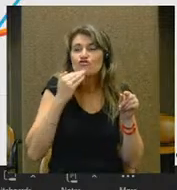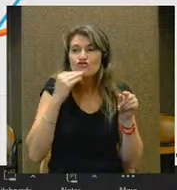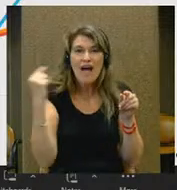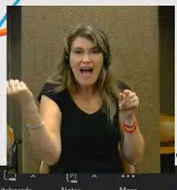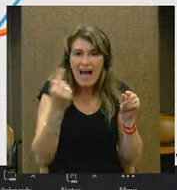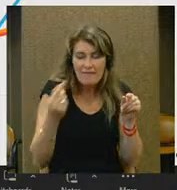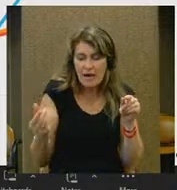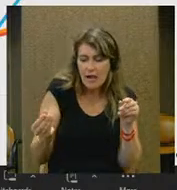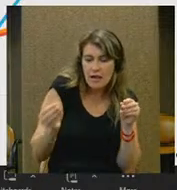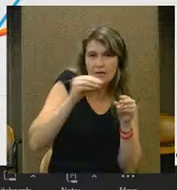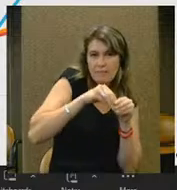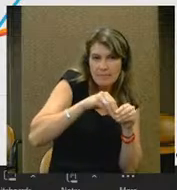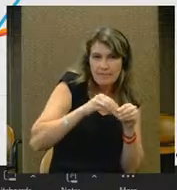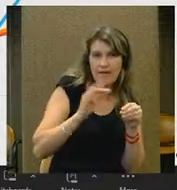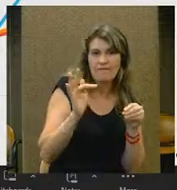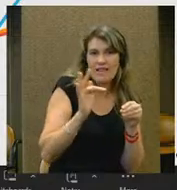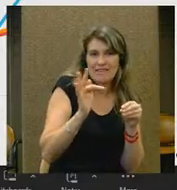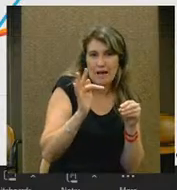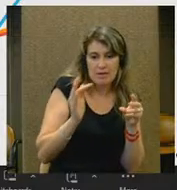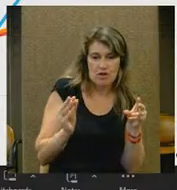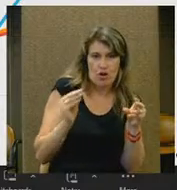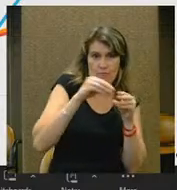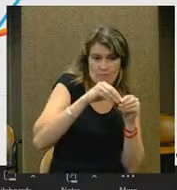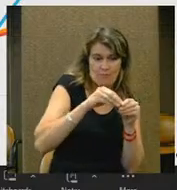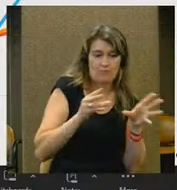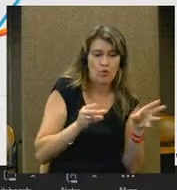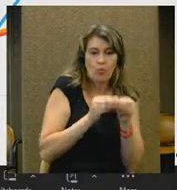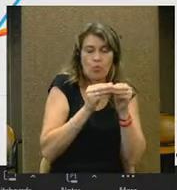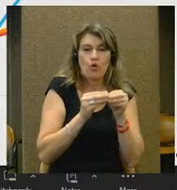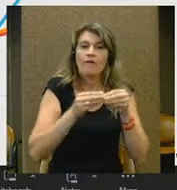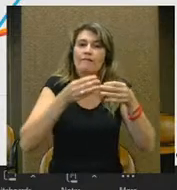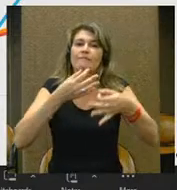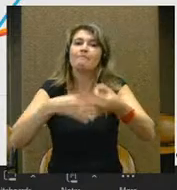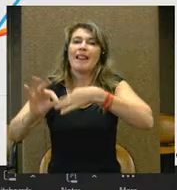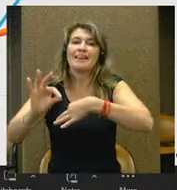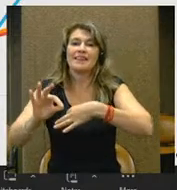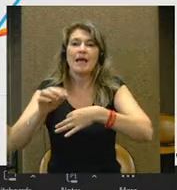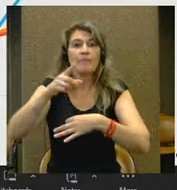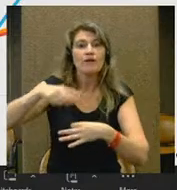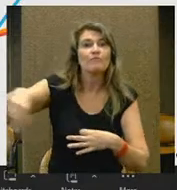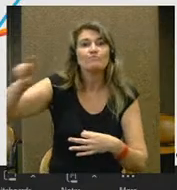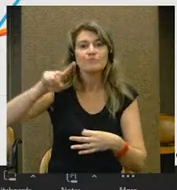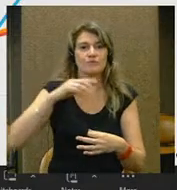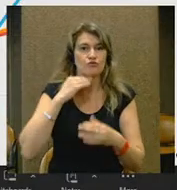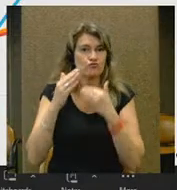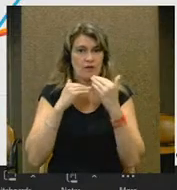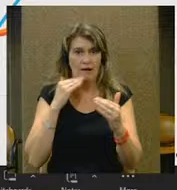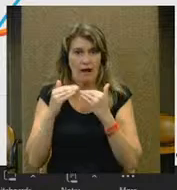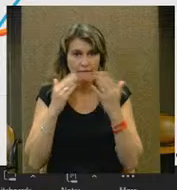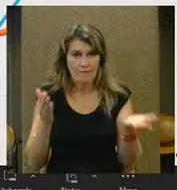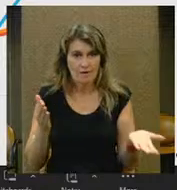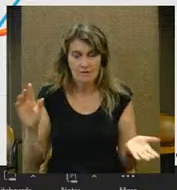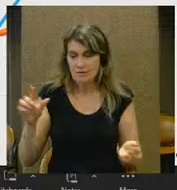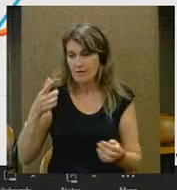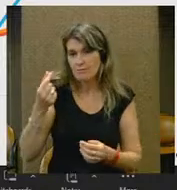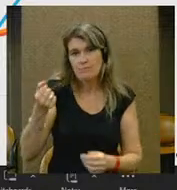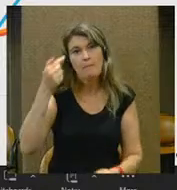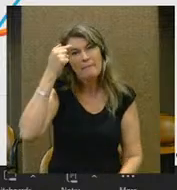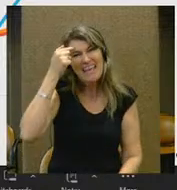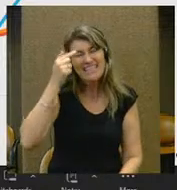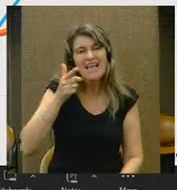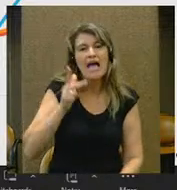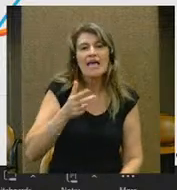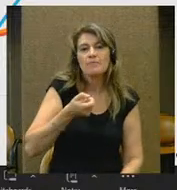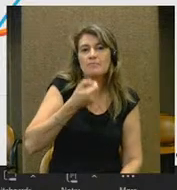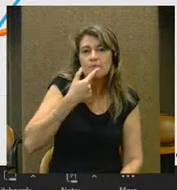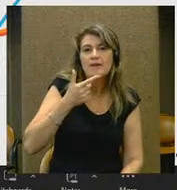those who were supplying, not that the people who were using drugs. And while I don't have it on this chart, there's some people that have been